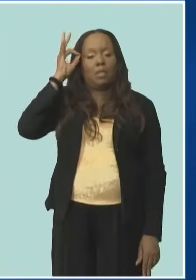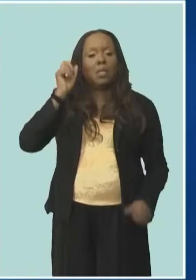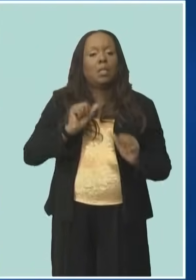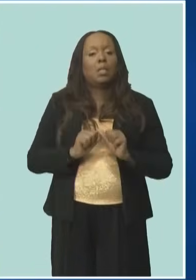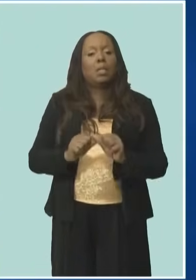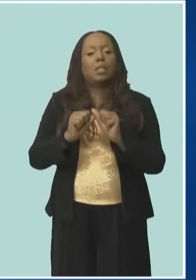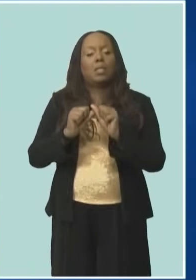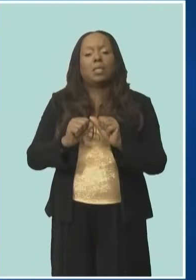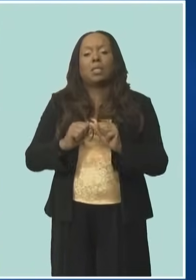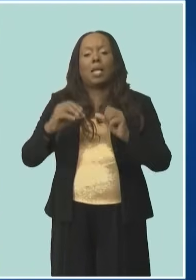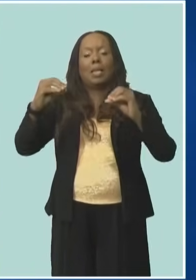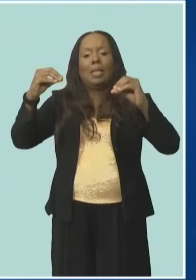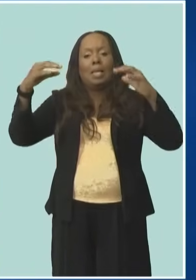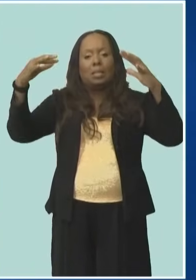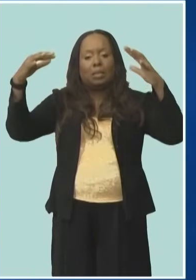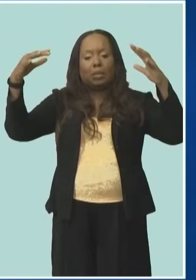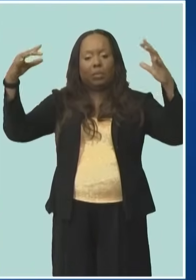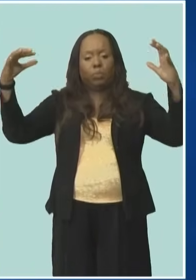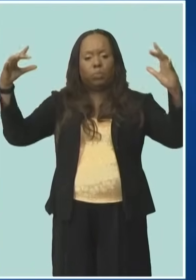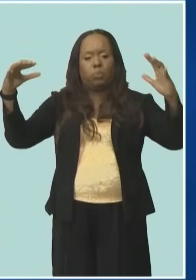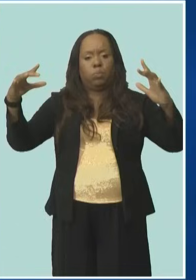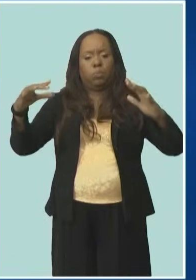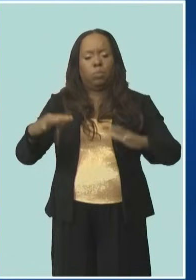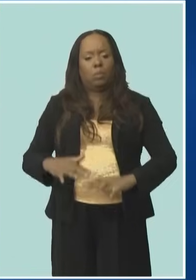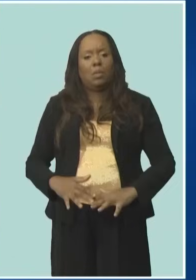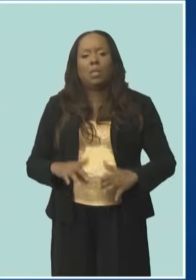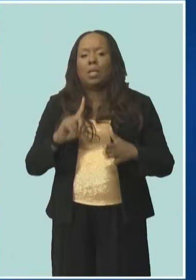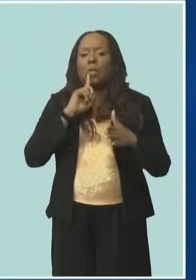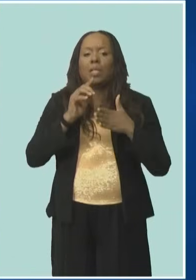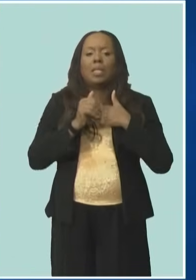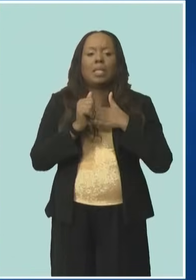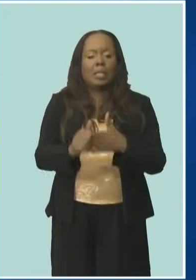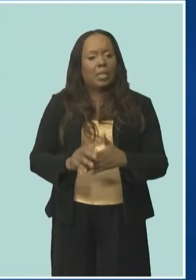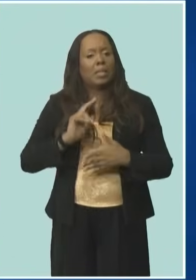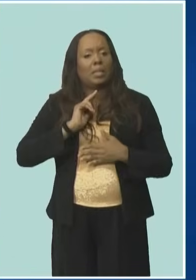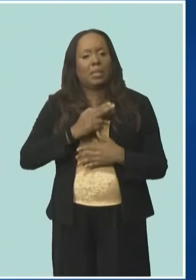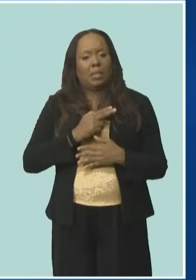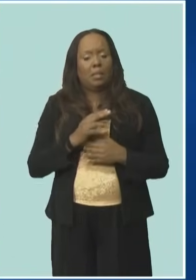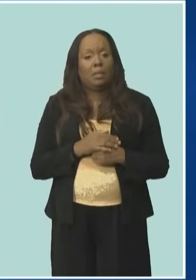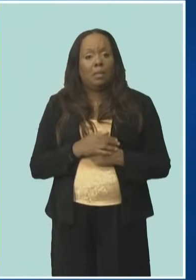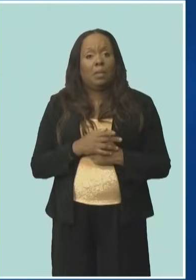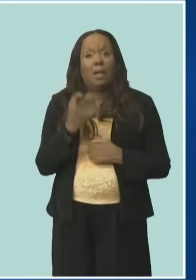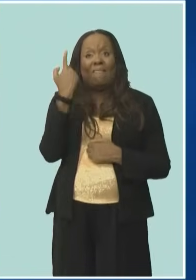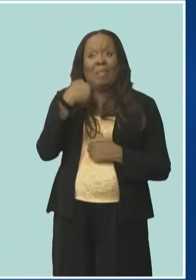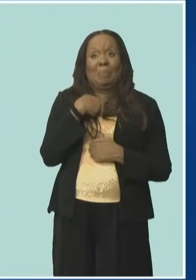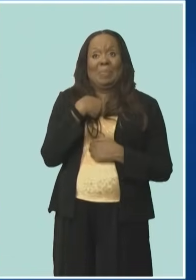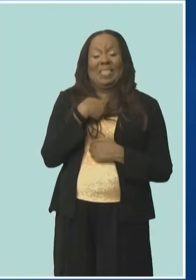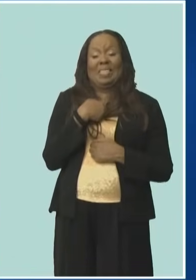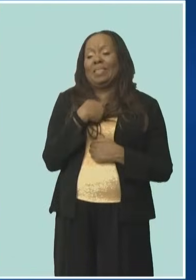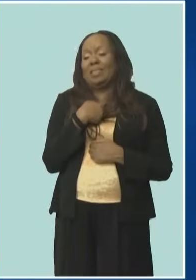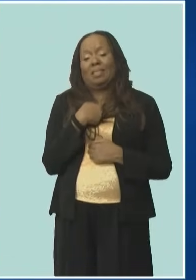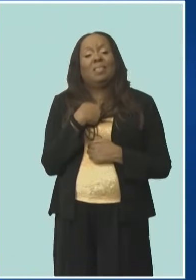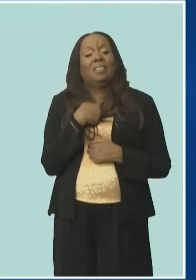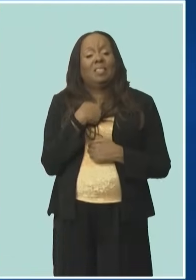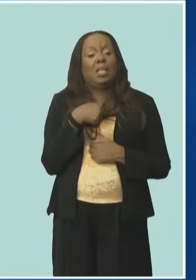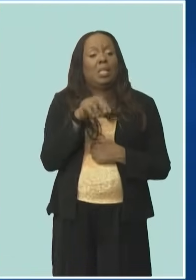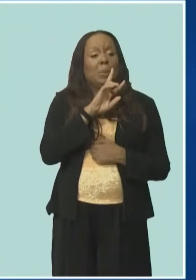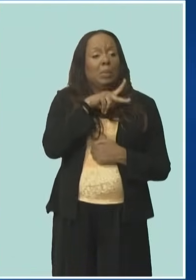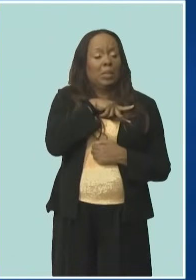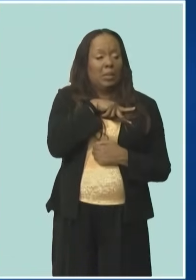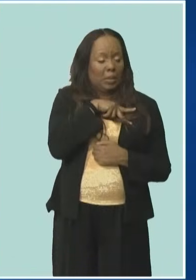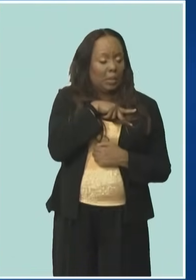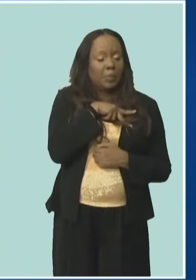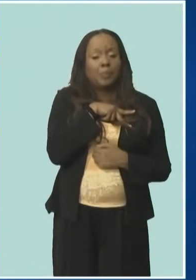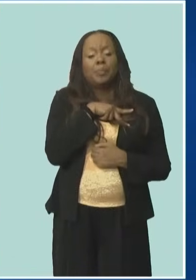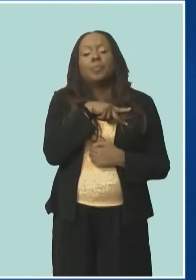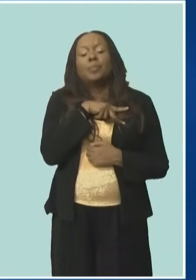that still directs many of us. For me, this is profoundly personal. I